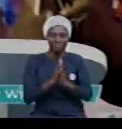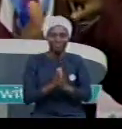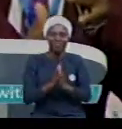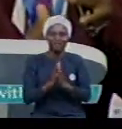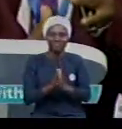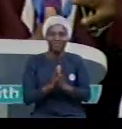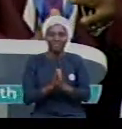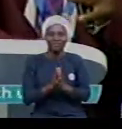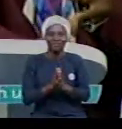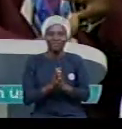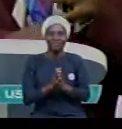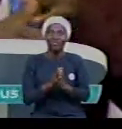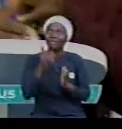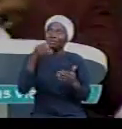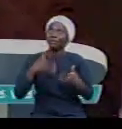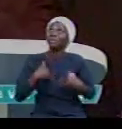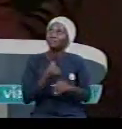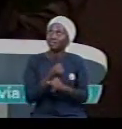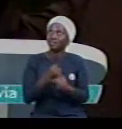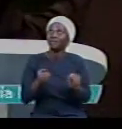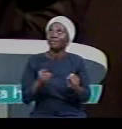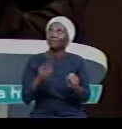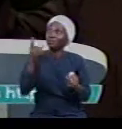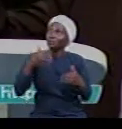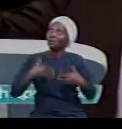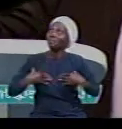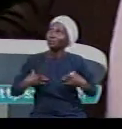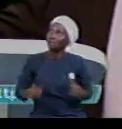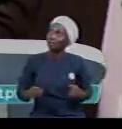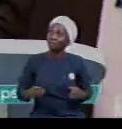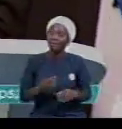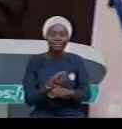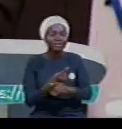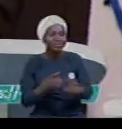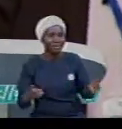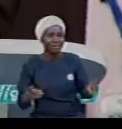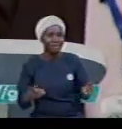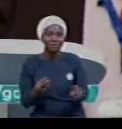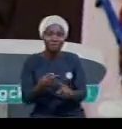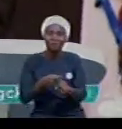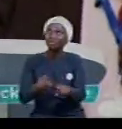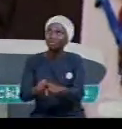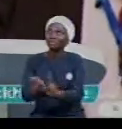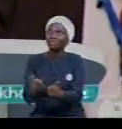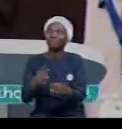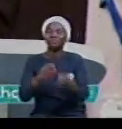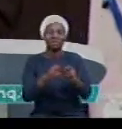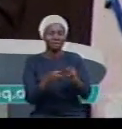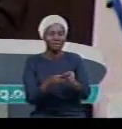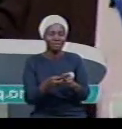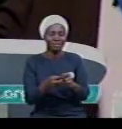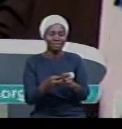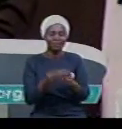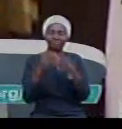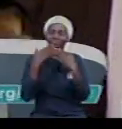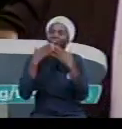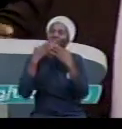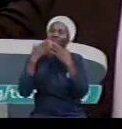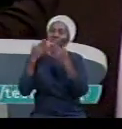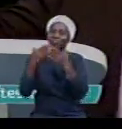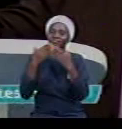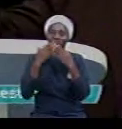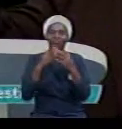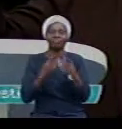You have saved, you have healed and delivered from diverse problems, delivered from